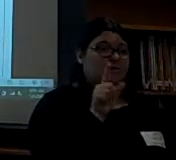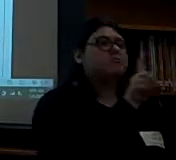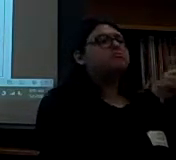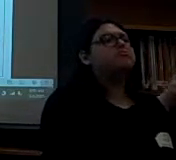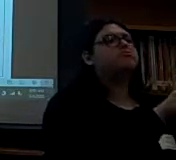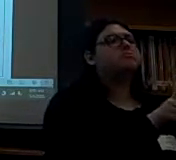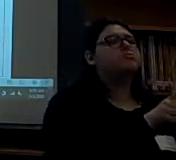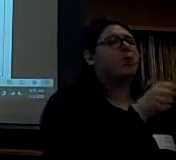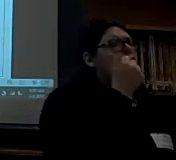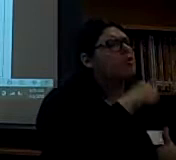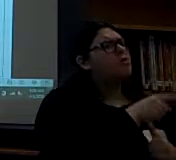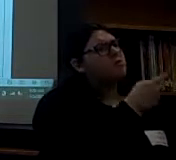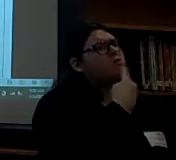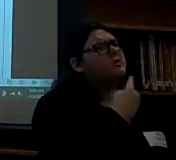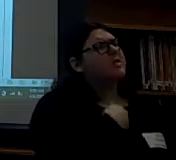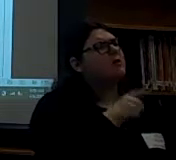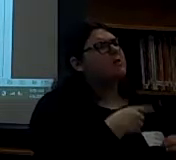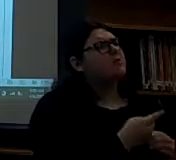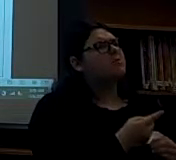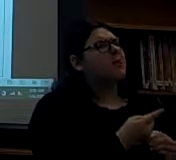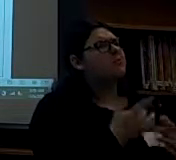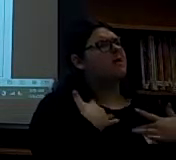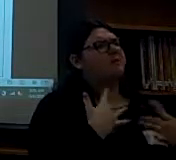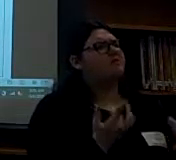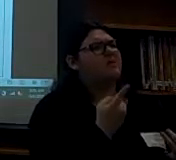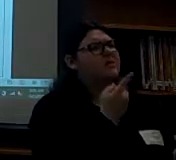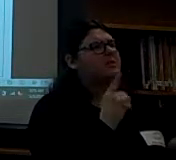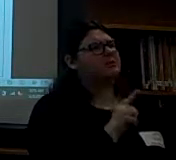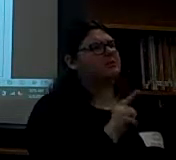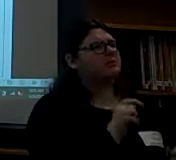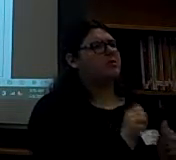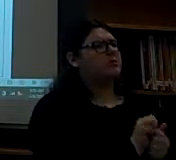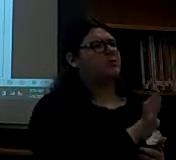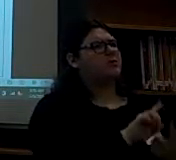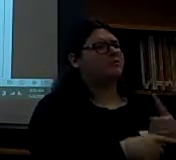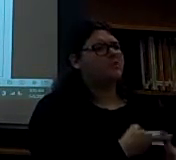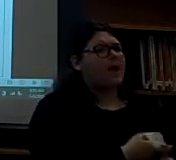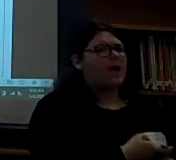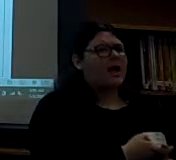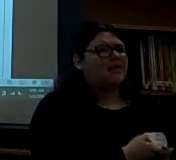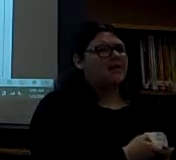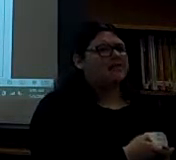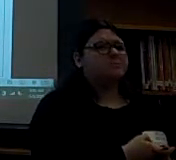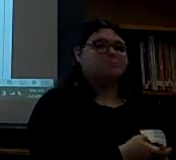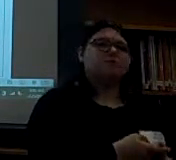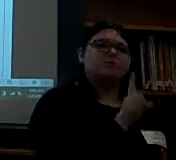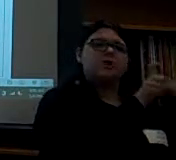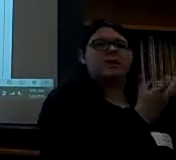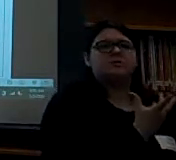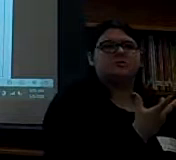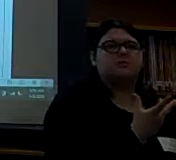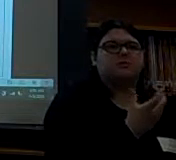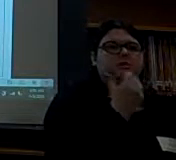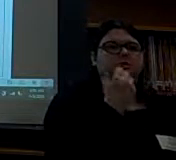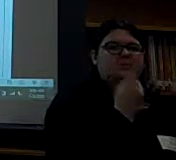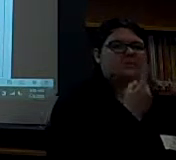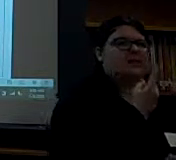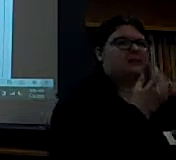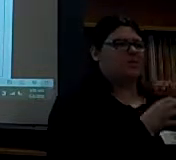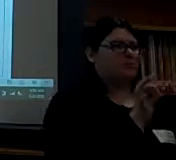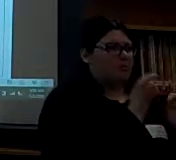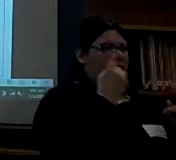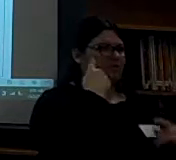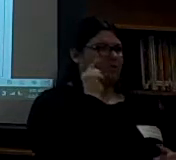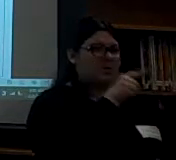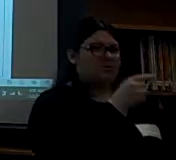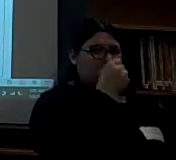Just say, hey, do you remember you were telling me about that? How's that going? Not something that's on your agenda, but something that matters to them. Remember what they